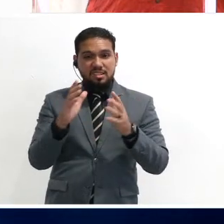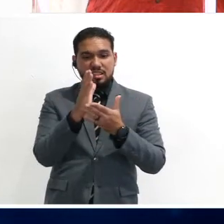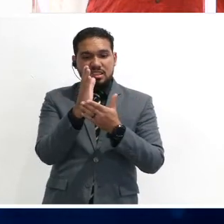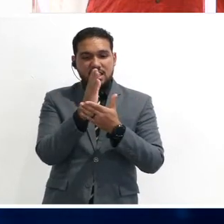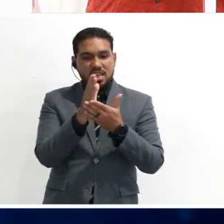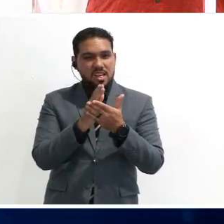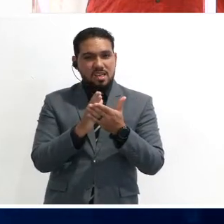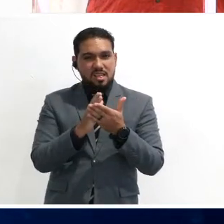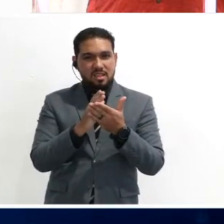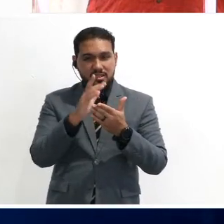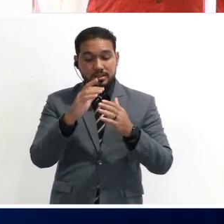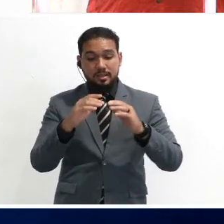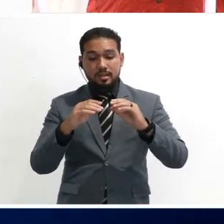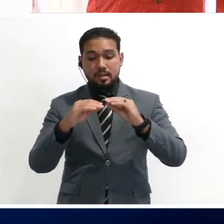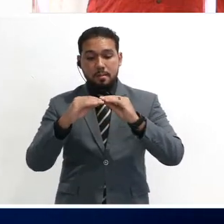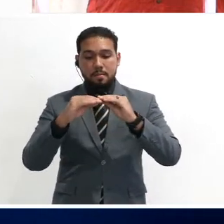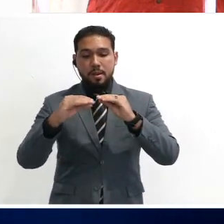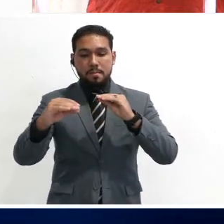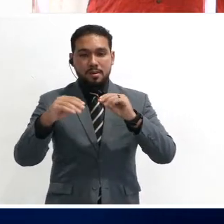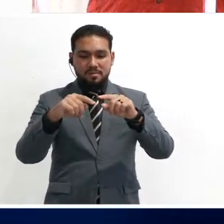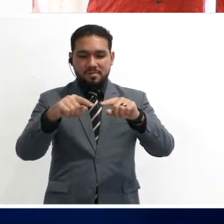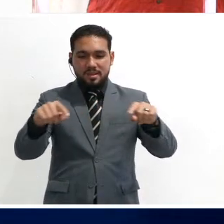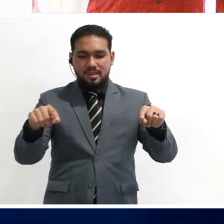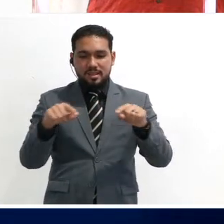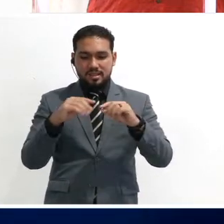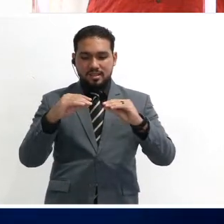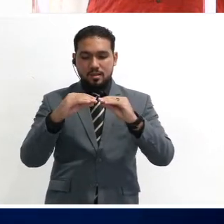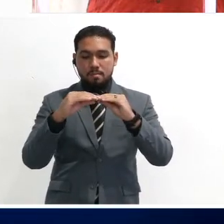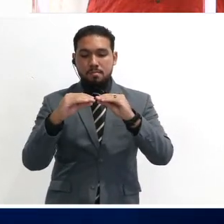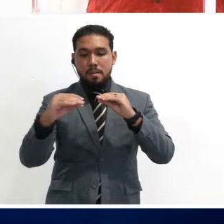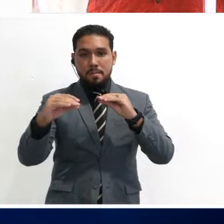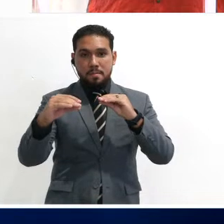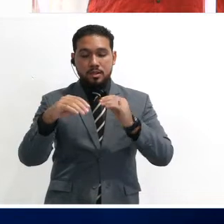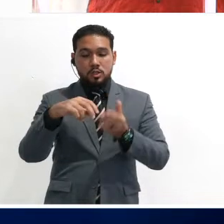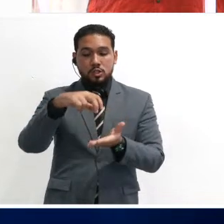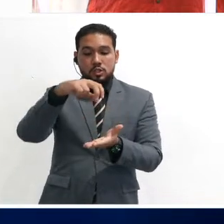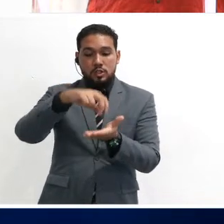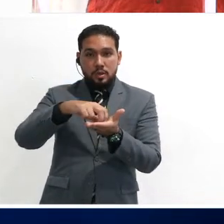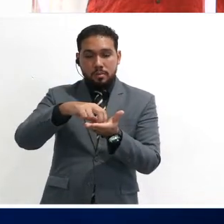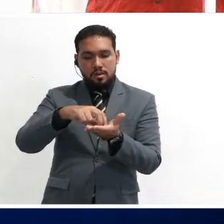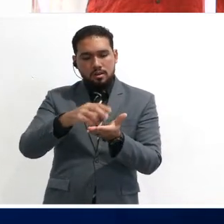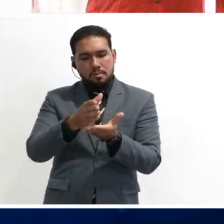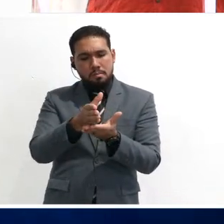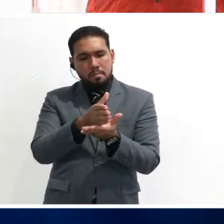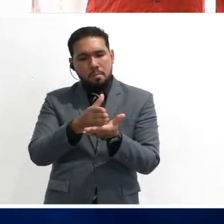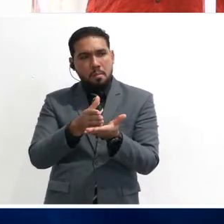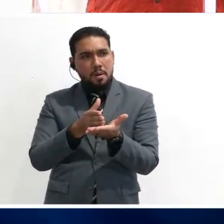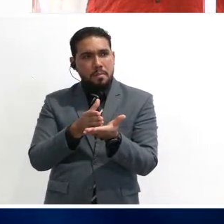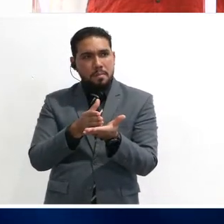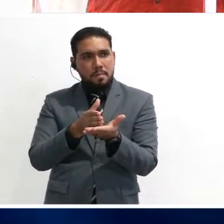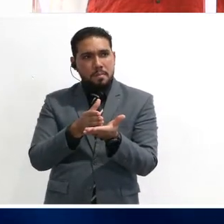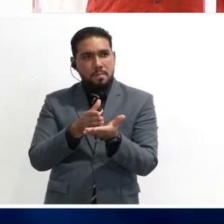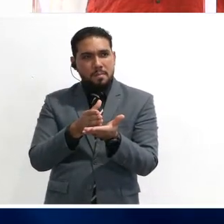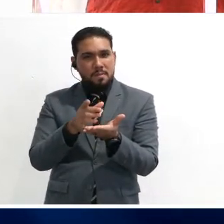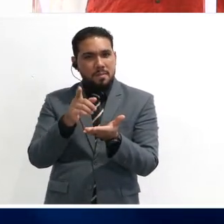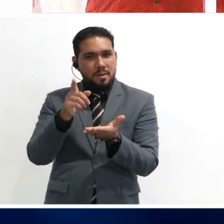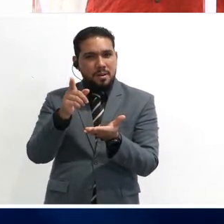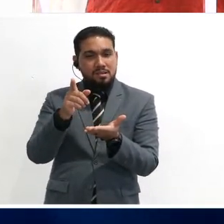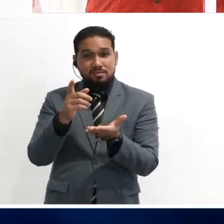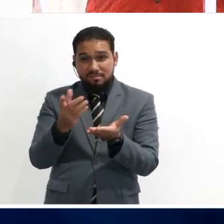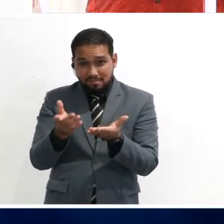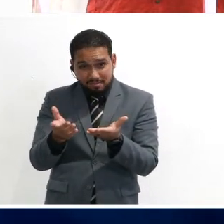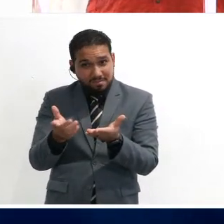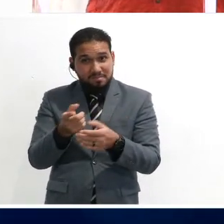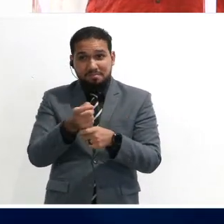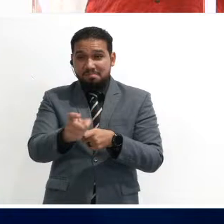second. It's the same kind of morphology. So in essence,